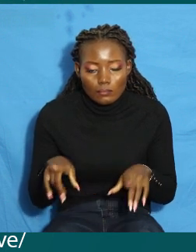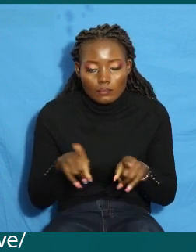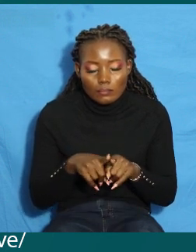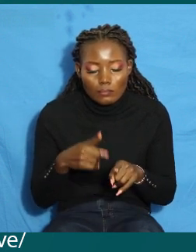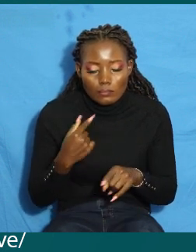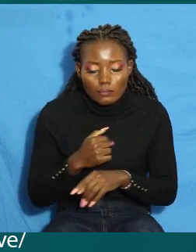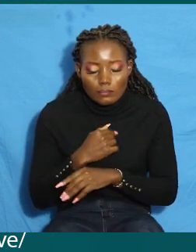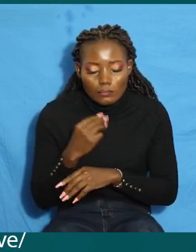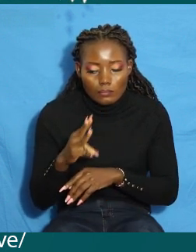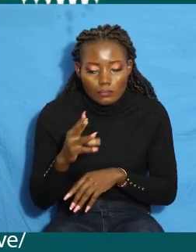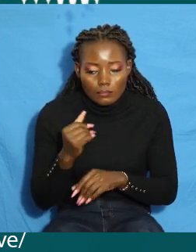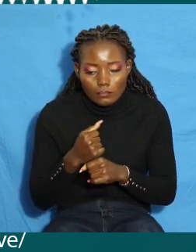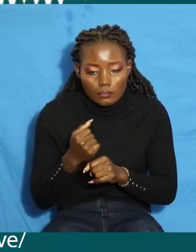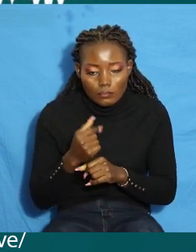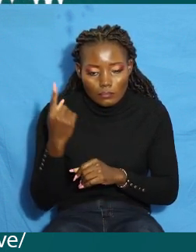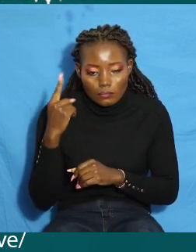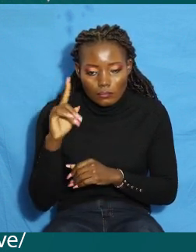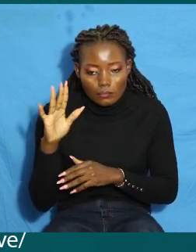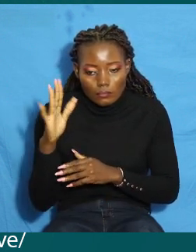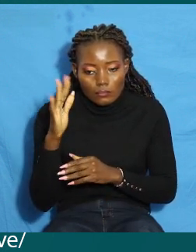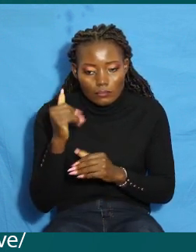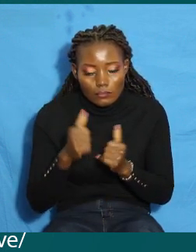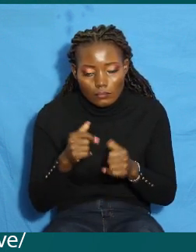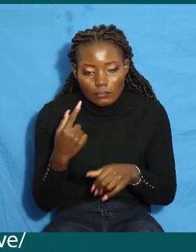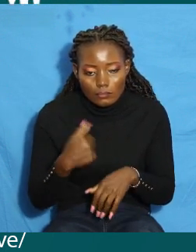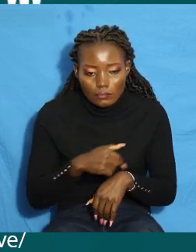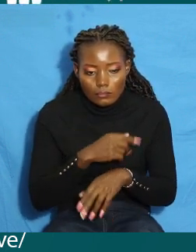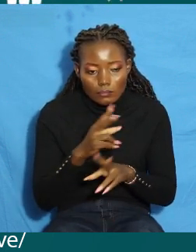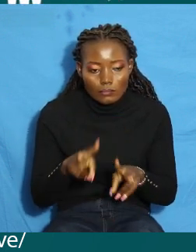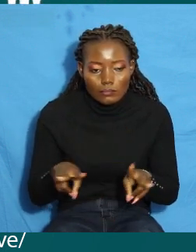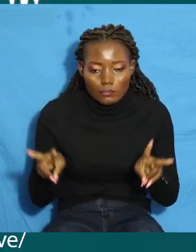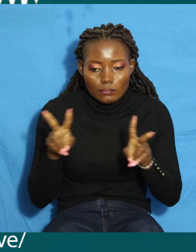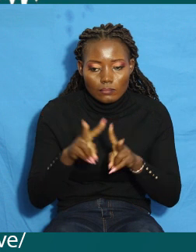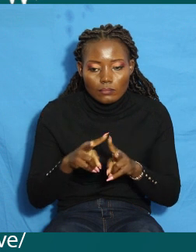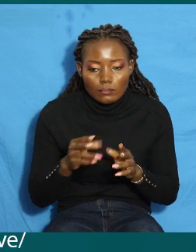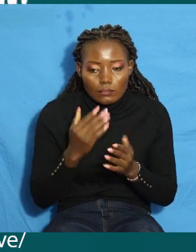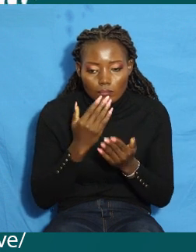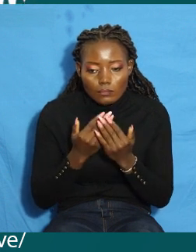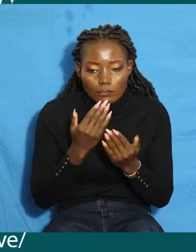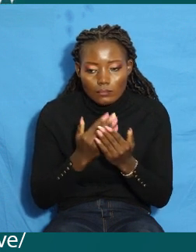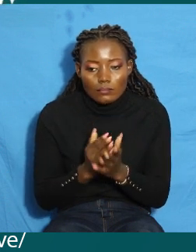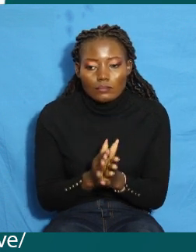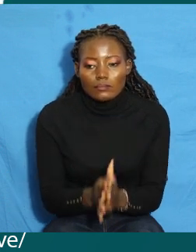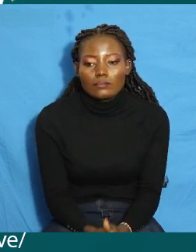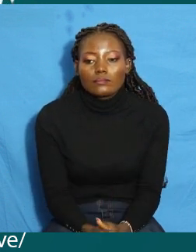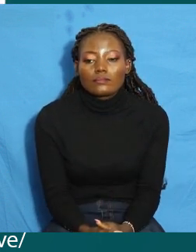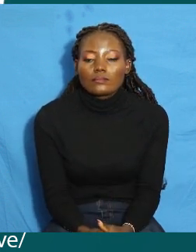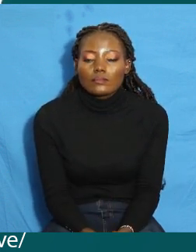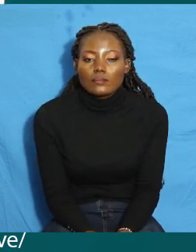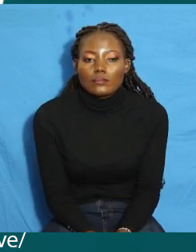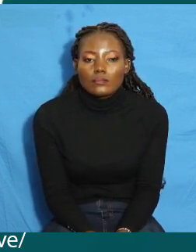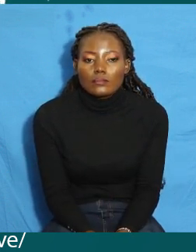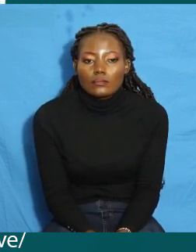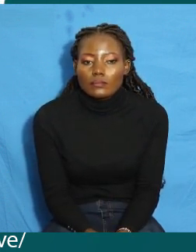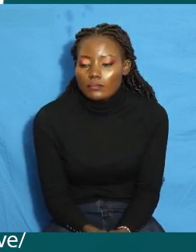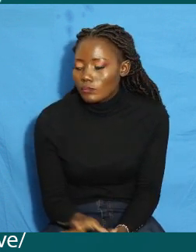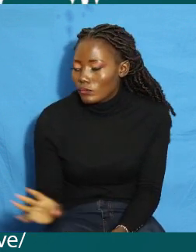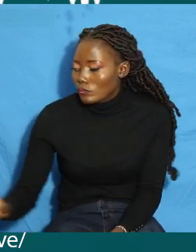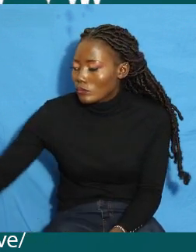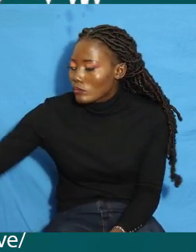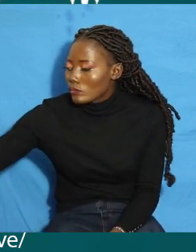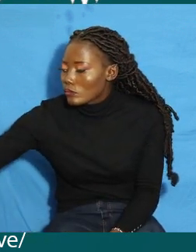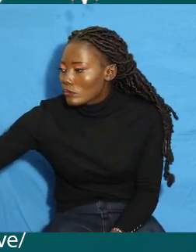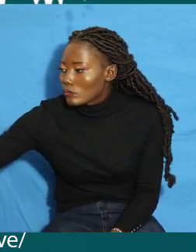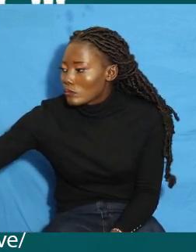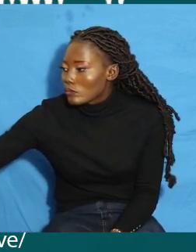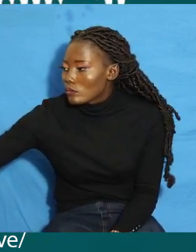for a plant that we cherish. As a sportsman or woman, watch your thoughts